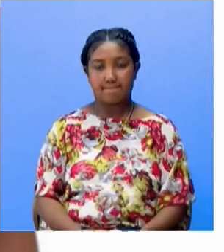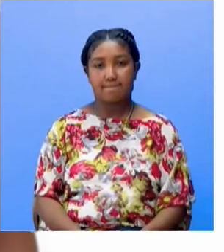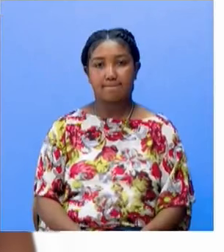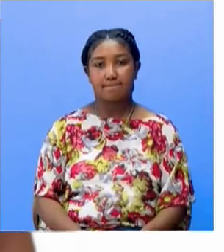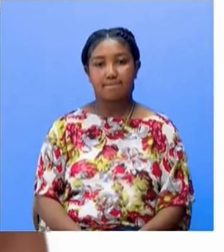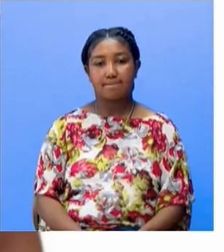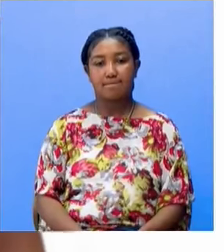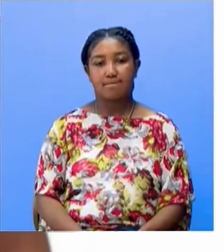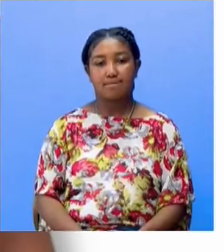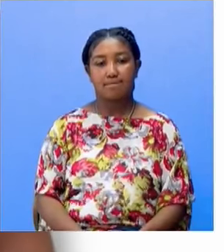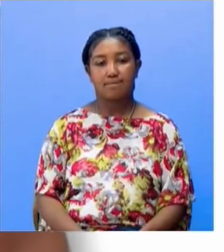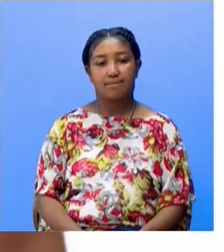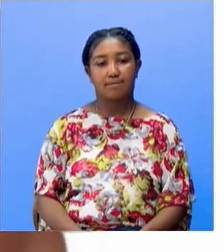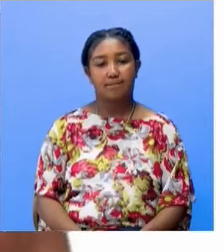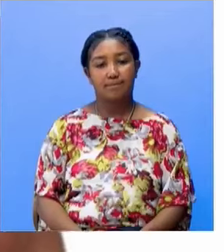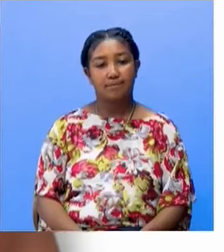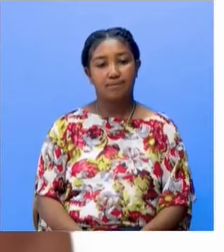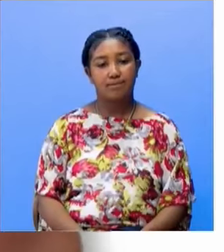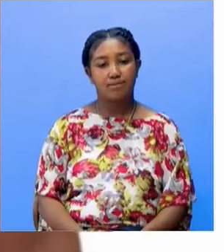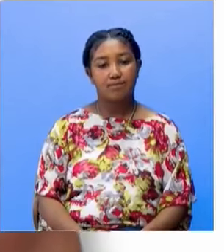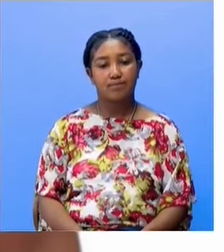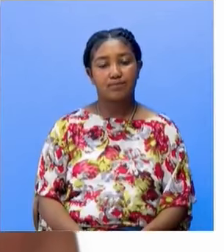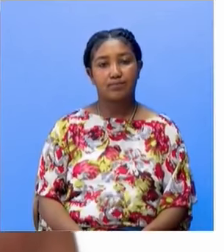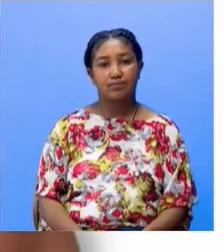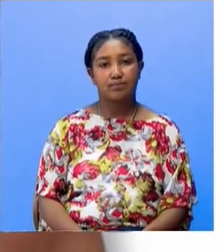The mid-exam